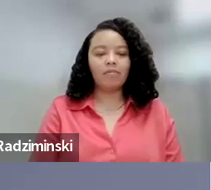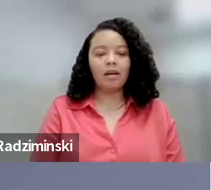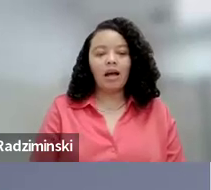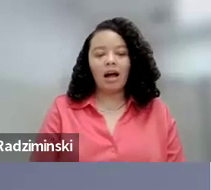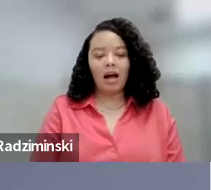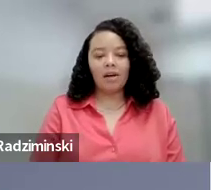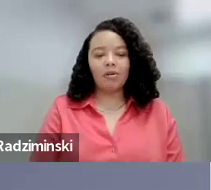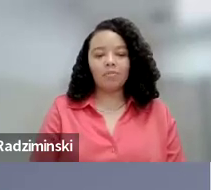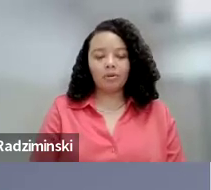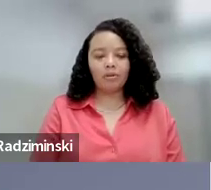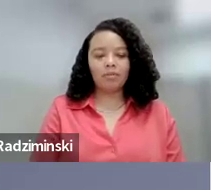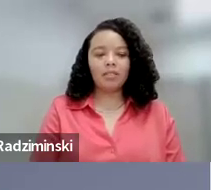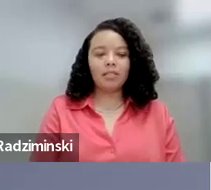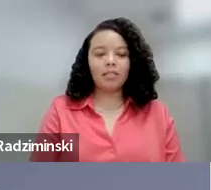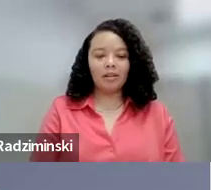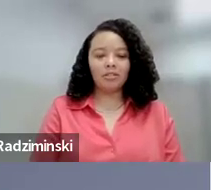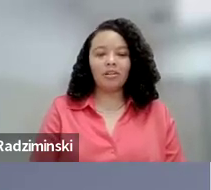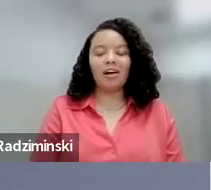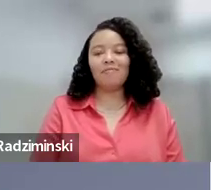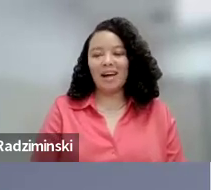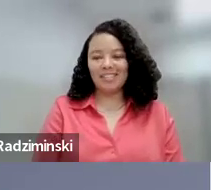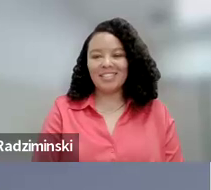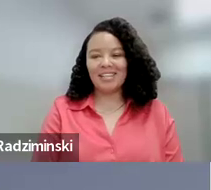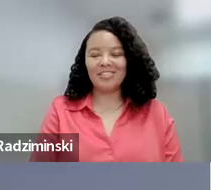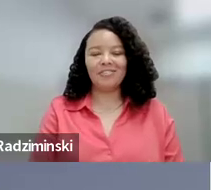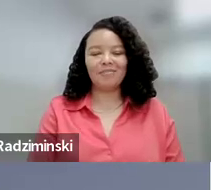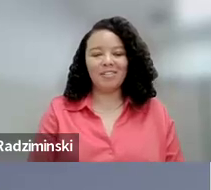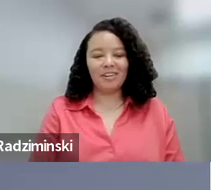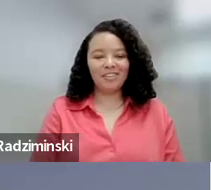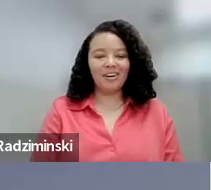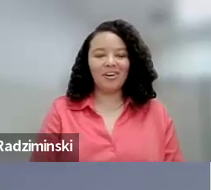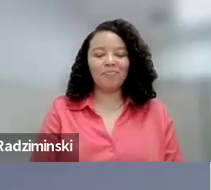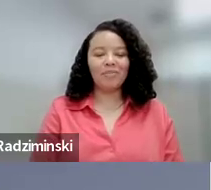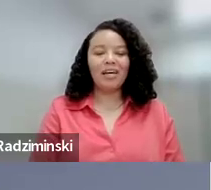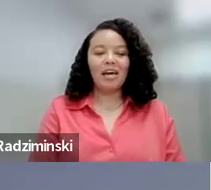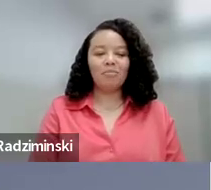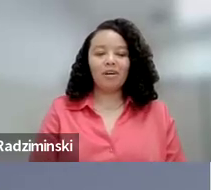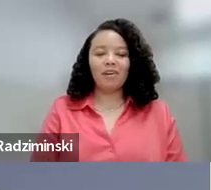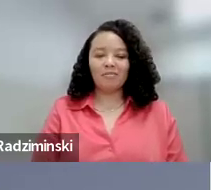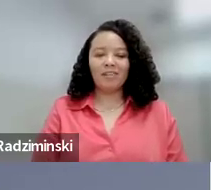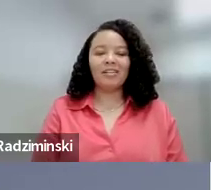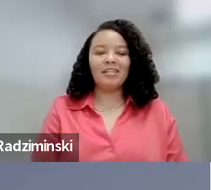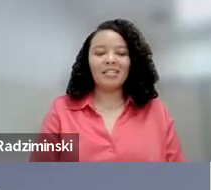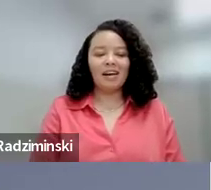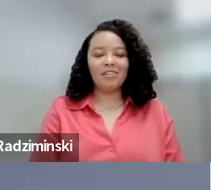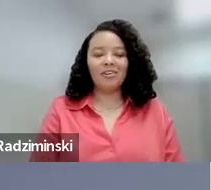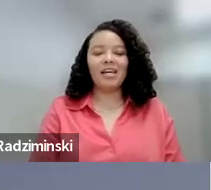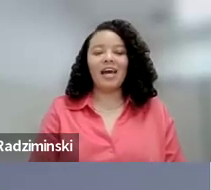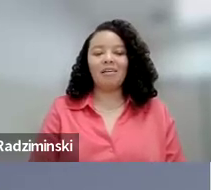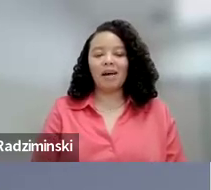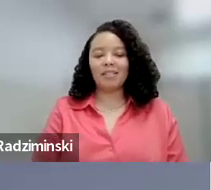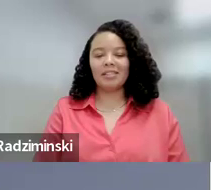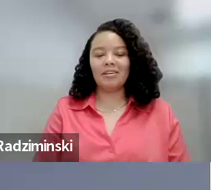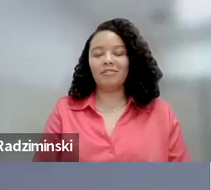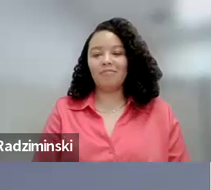Florida, Ira Burnham, Senior Counsel of Bazelon Center for Mental Health Law, and Britt Vanneman, Staff Attorney